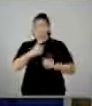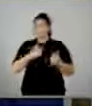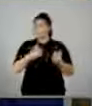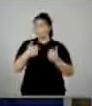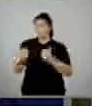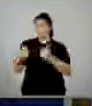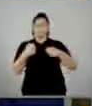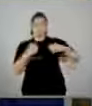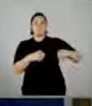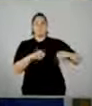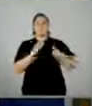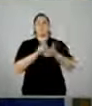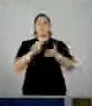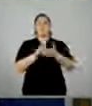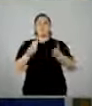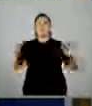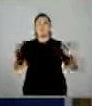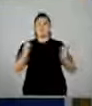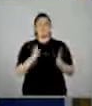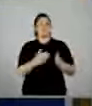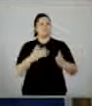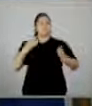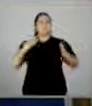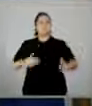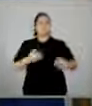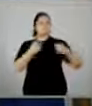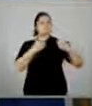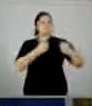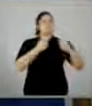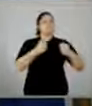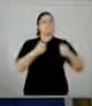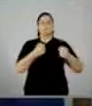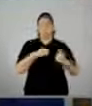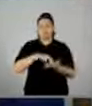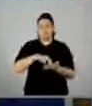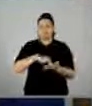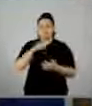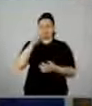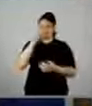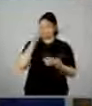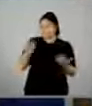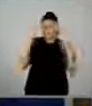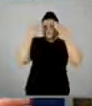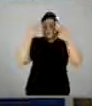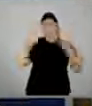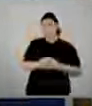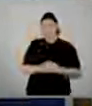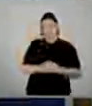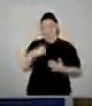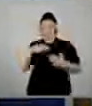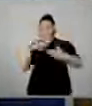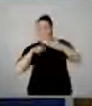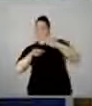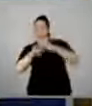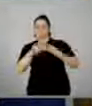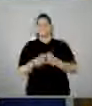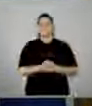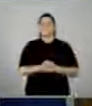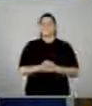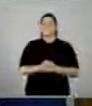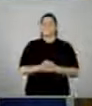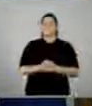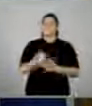whether people have to have a booster, and that is wait until next year. It may then be that a different vaccine is ideal to